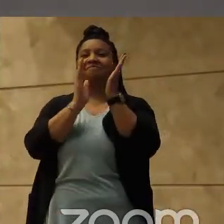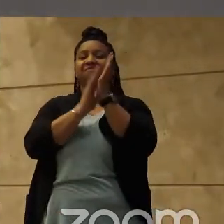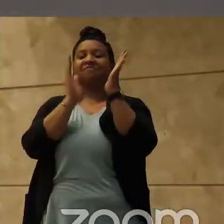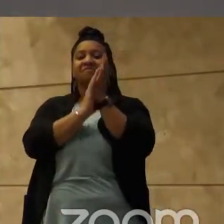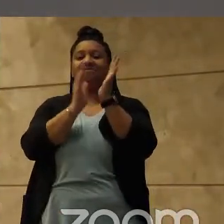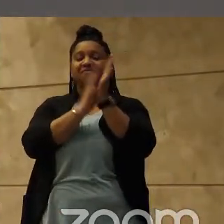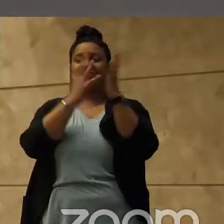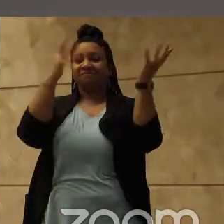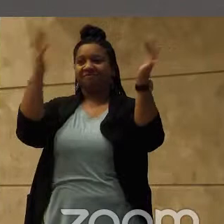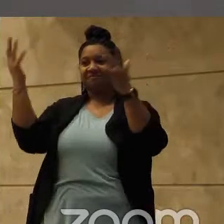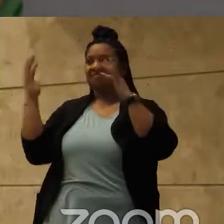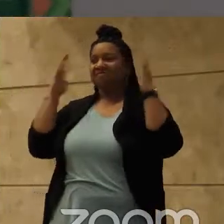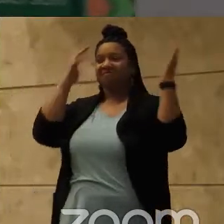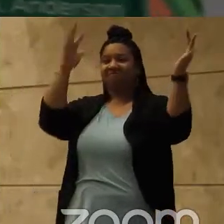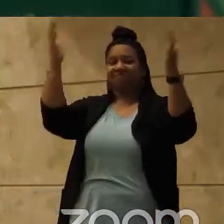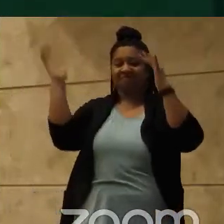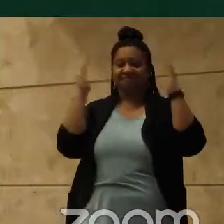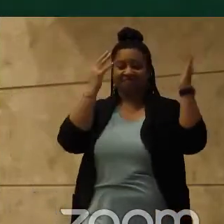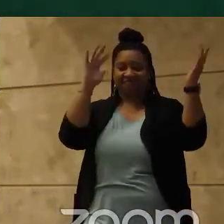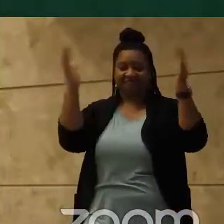you. Give yourselves a hand.